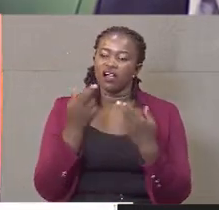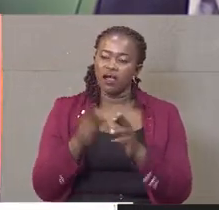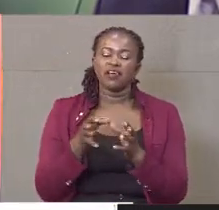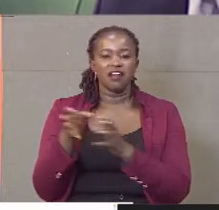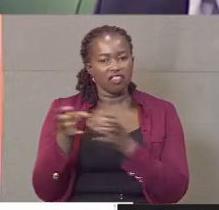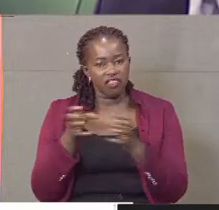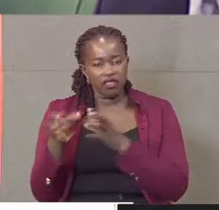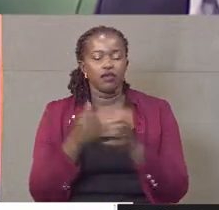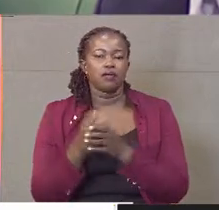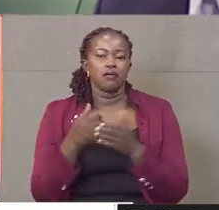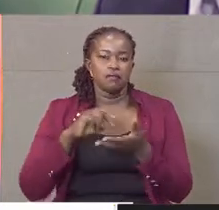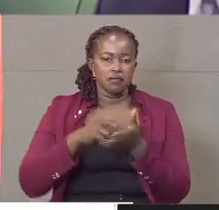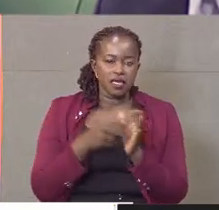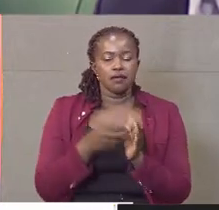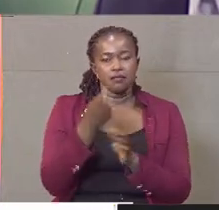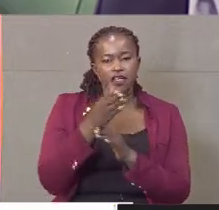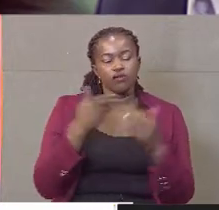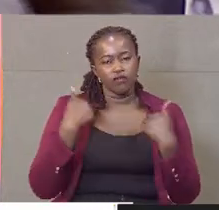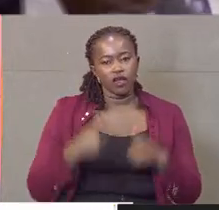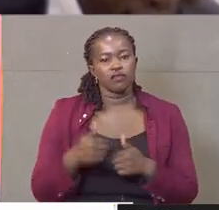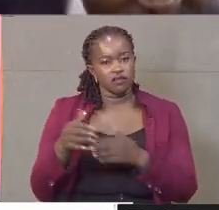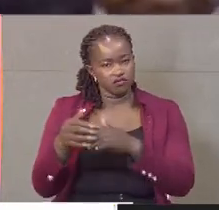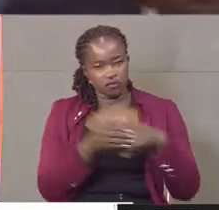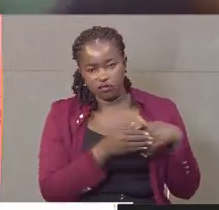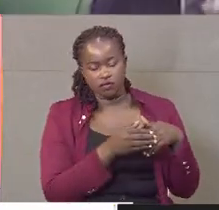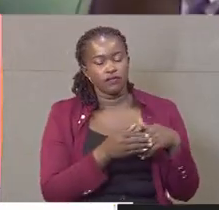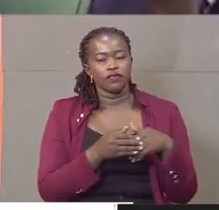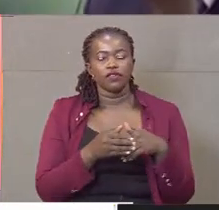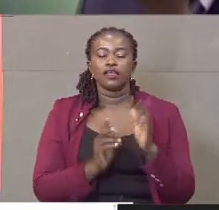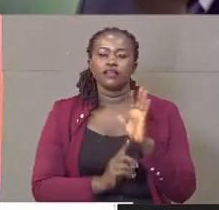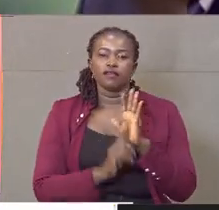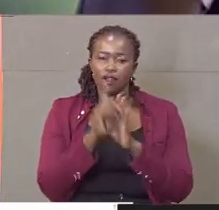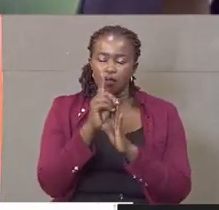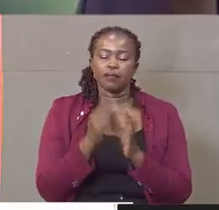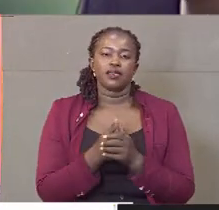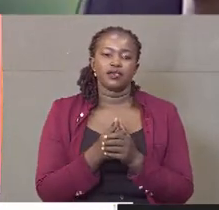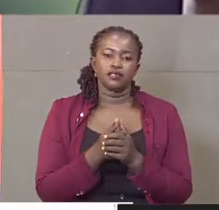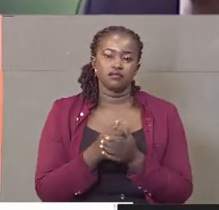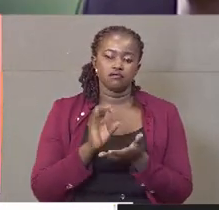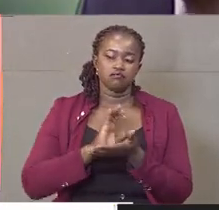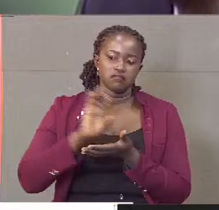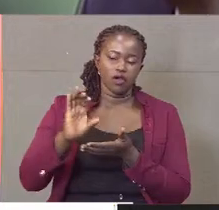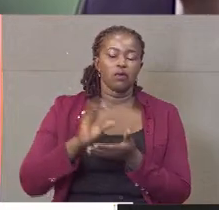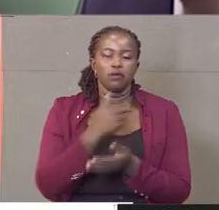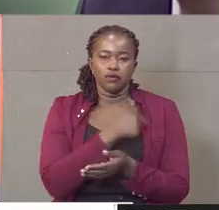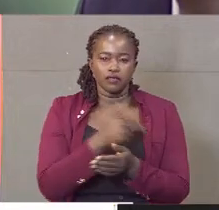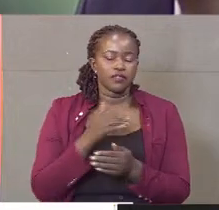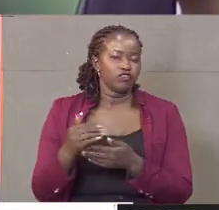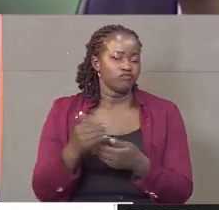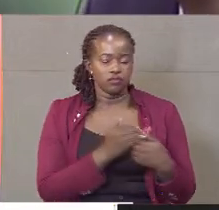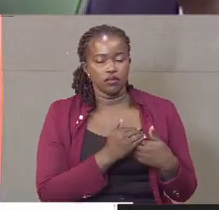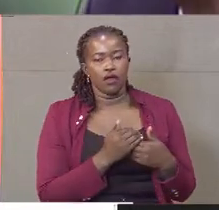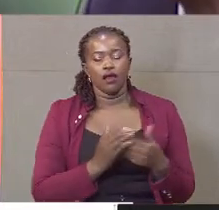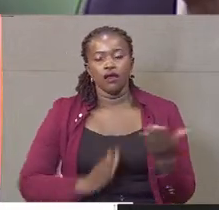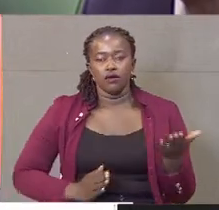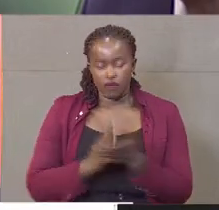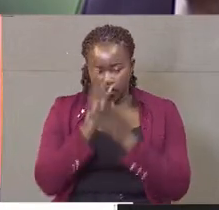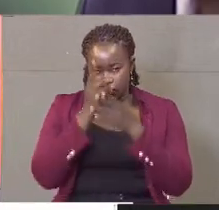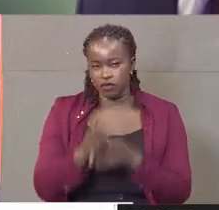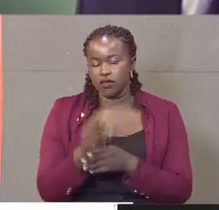so they withheld development going to the hospital. Right, Honorable Speaker.